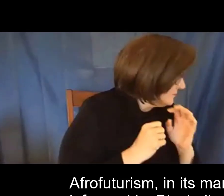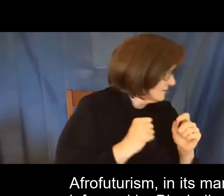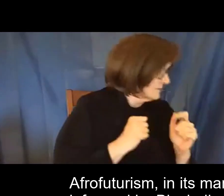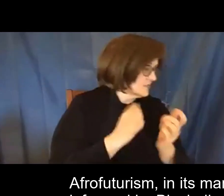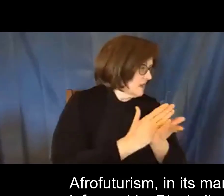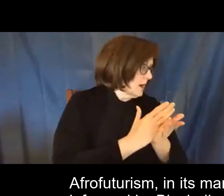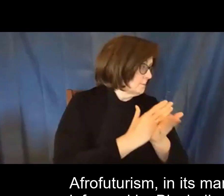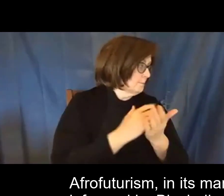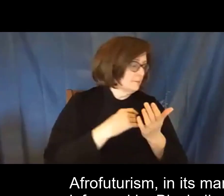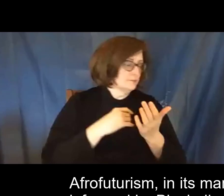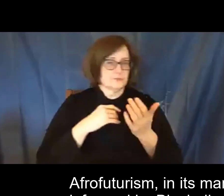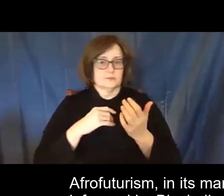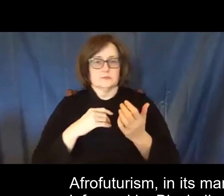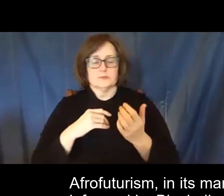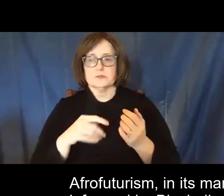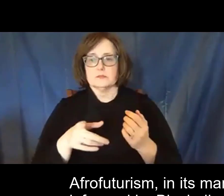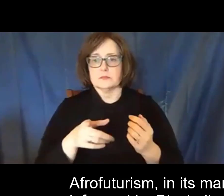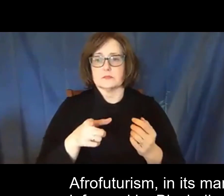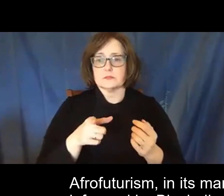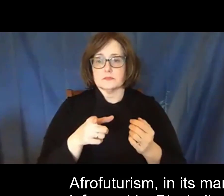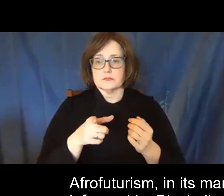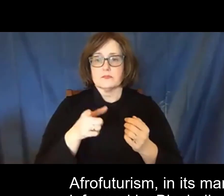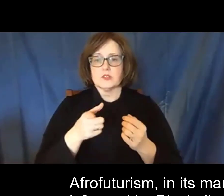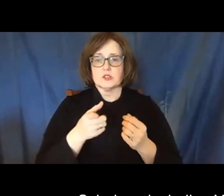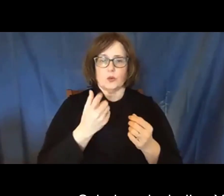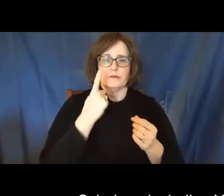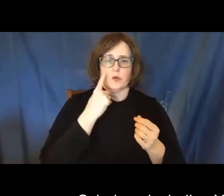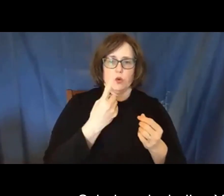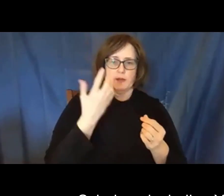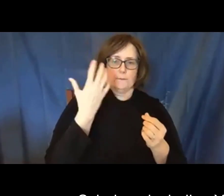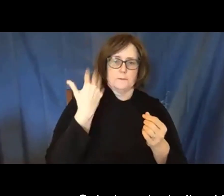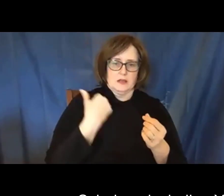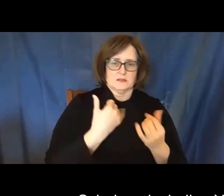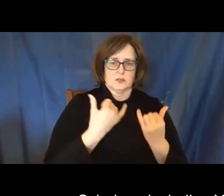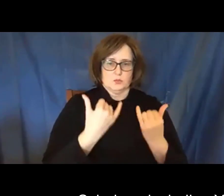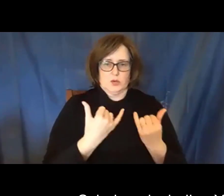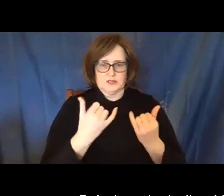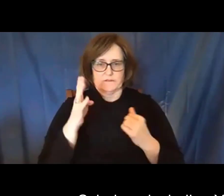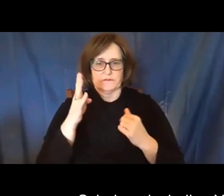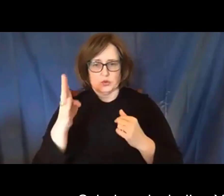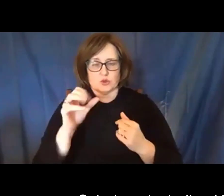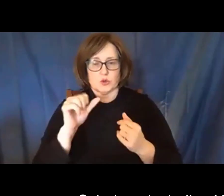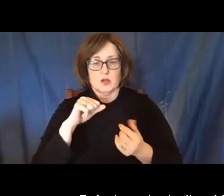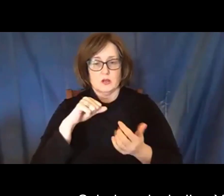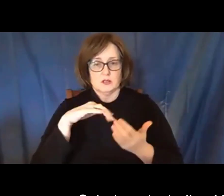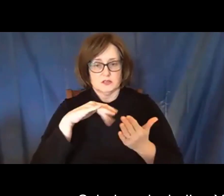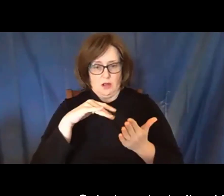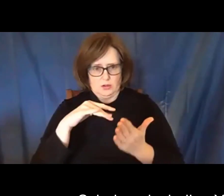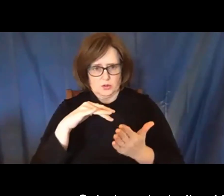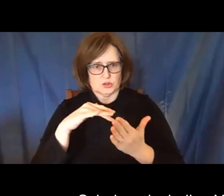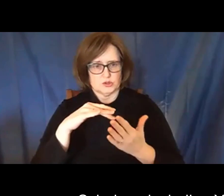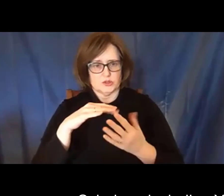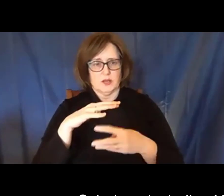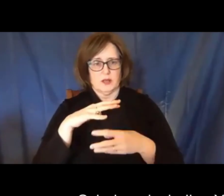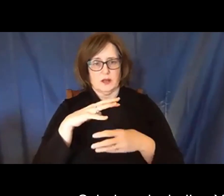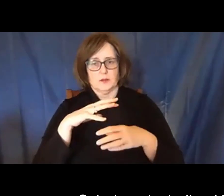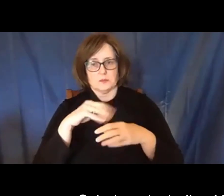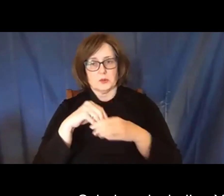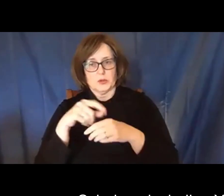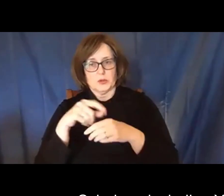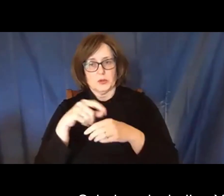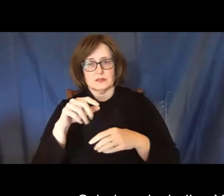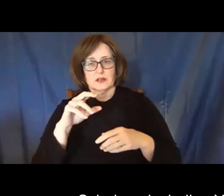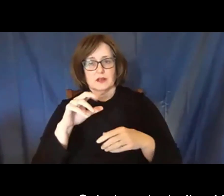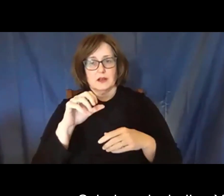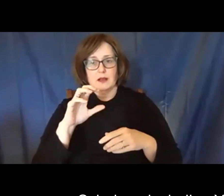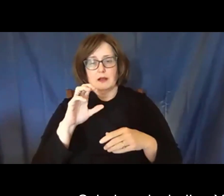past, present, and future. Scholars, including Itasha Womack, Kenitra